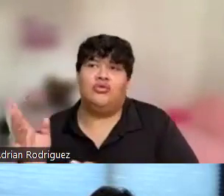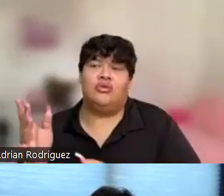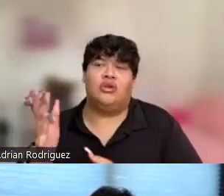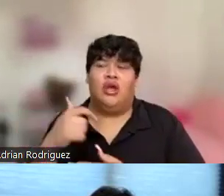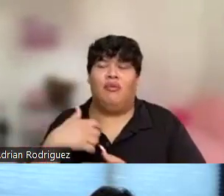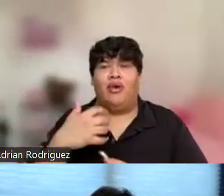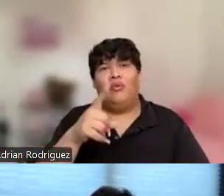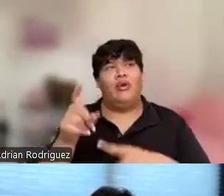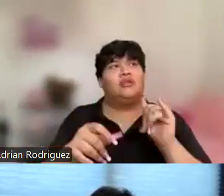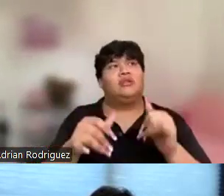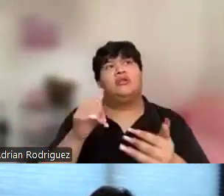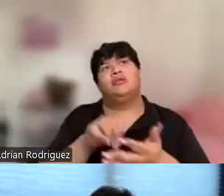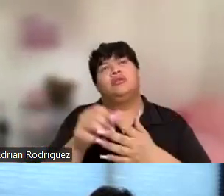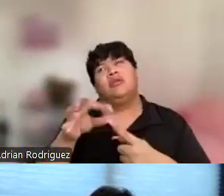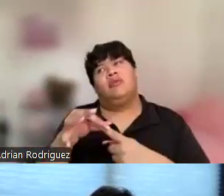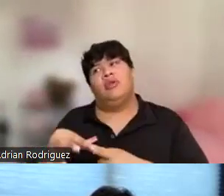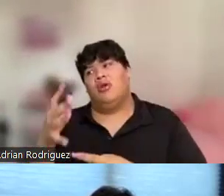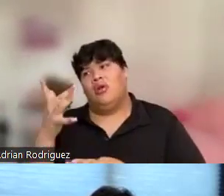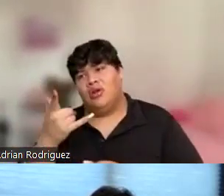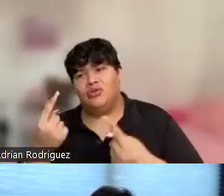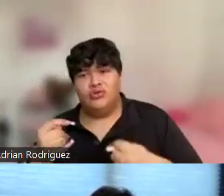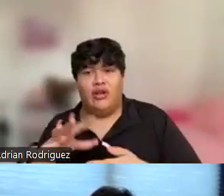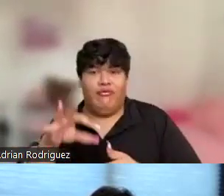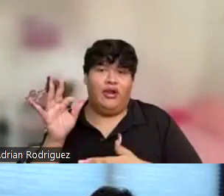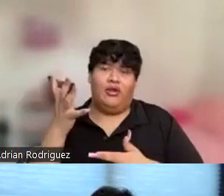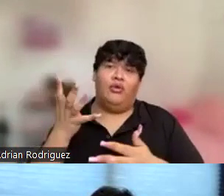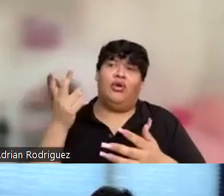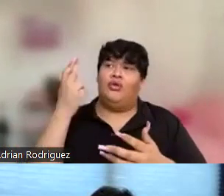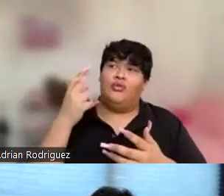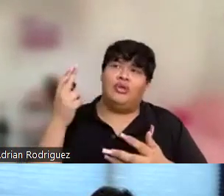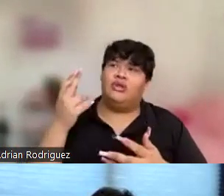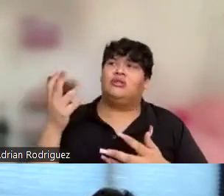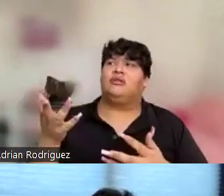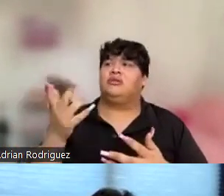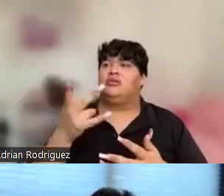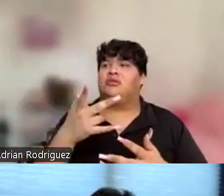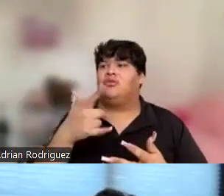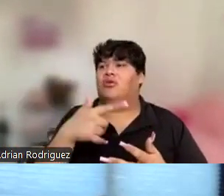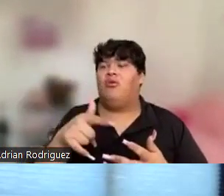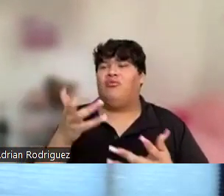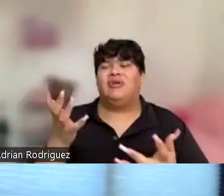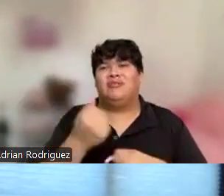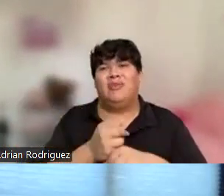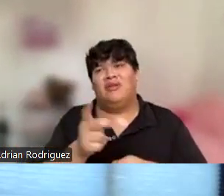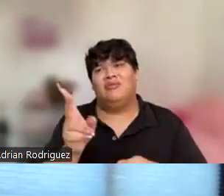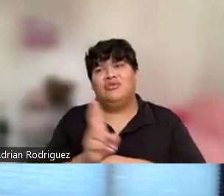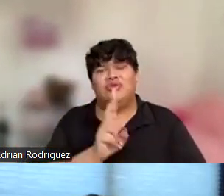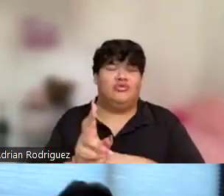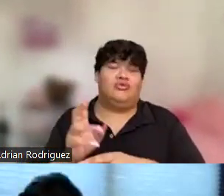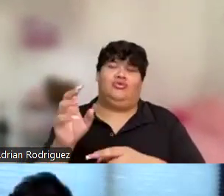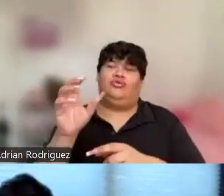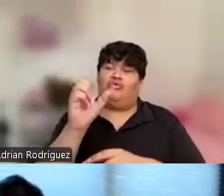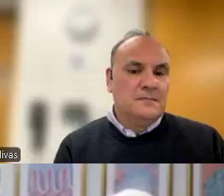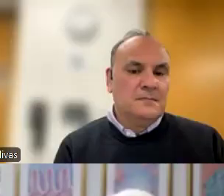my question has to do simply with, let's find out all the reasons that are restricting the use of screening, whatever they